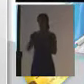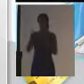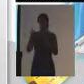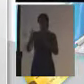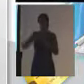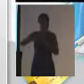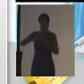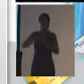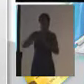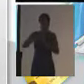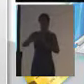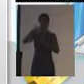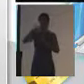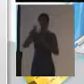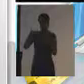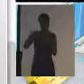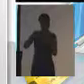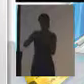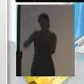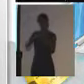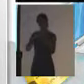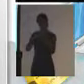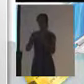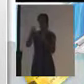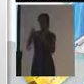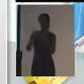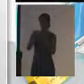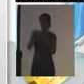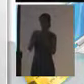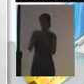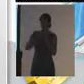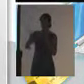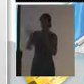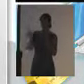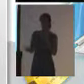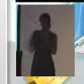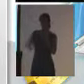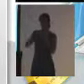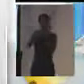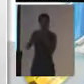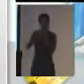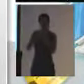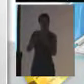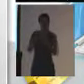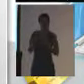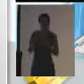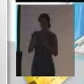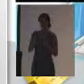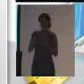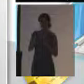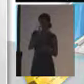protocol. We also needed to add pressure sensors, distance measurement